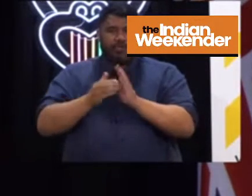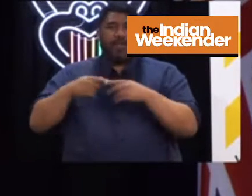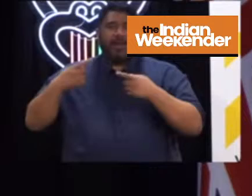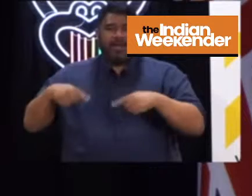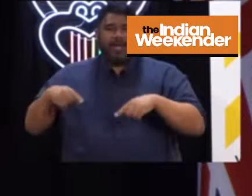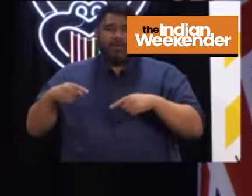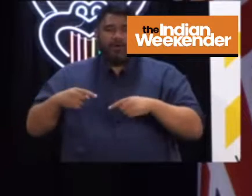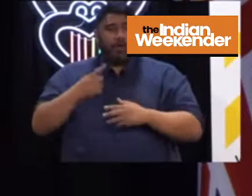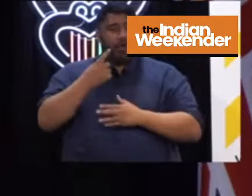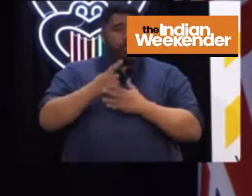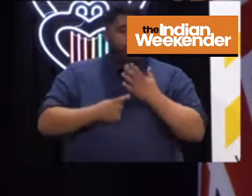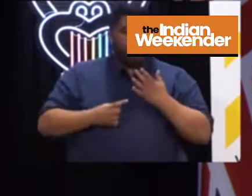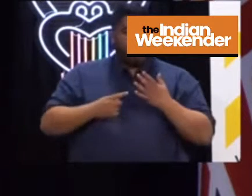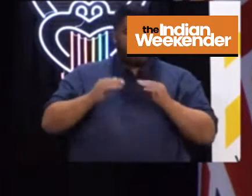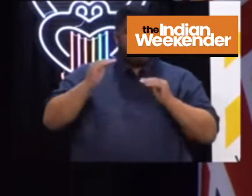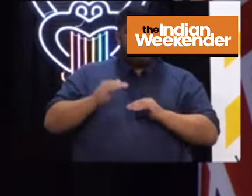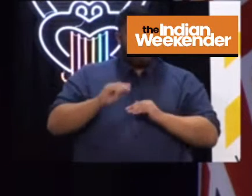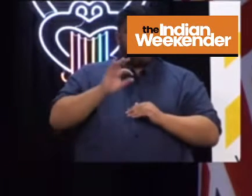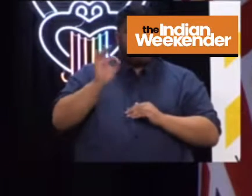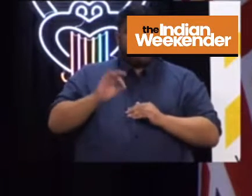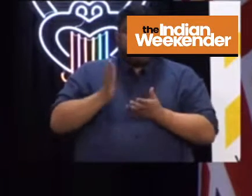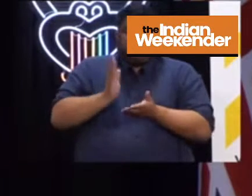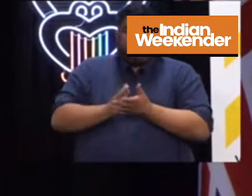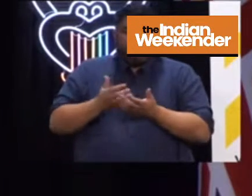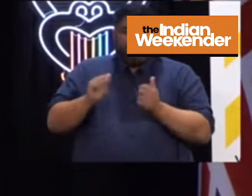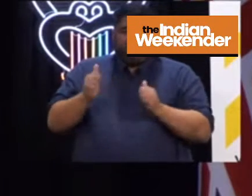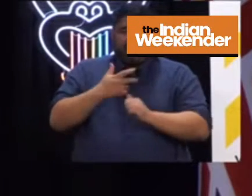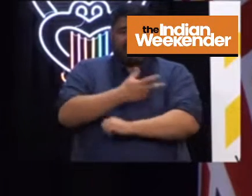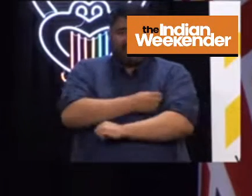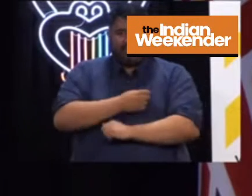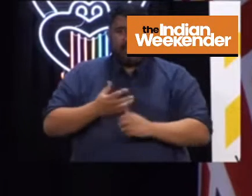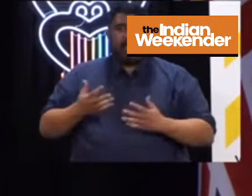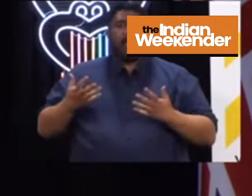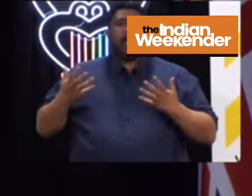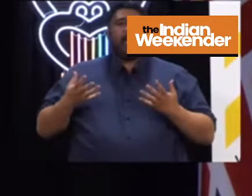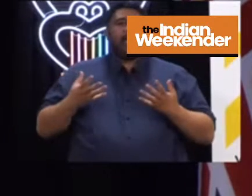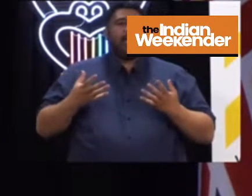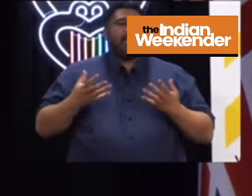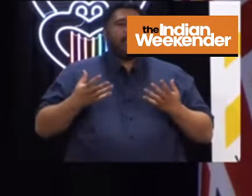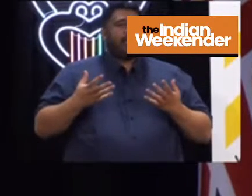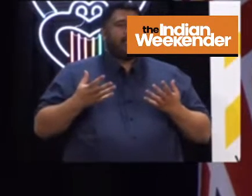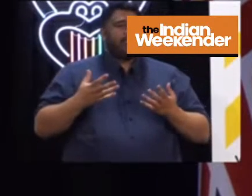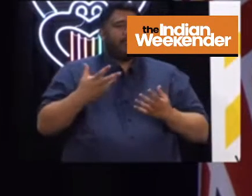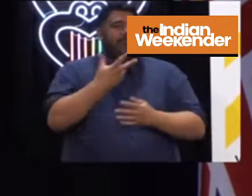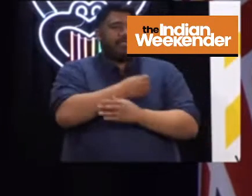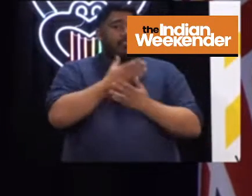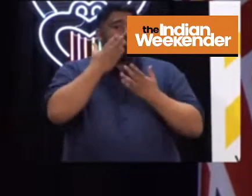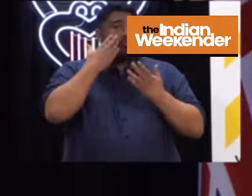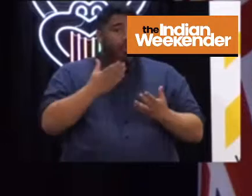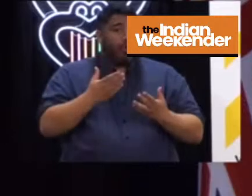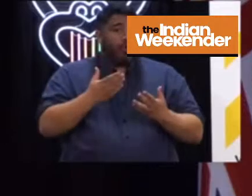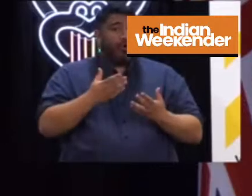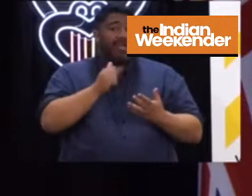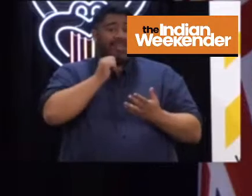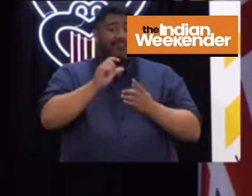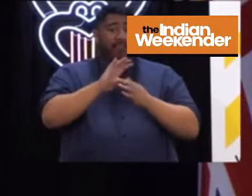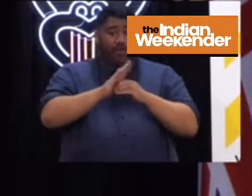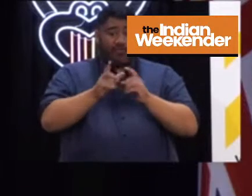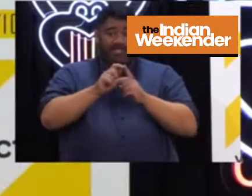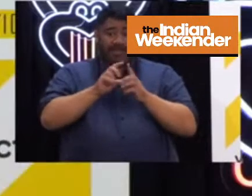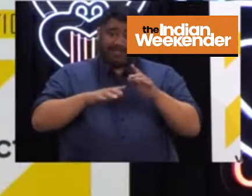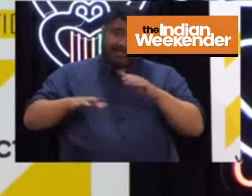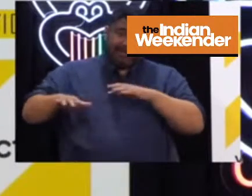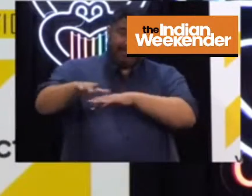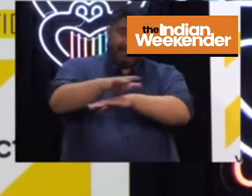were fully vaccinated. So it's living proof of the protection that vaccination does give when Delta is in the community. And none of those